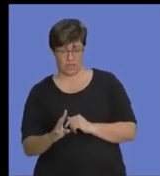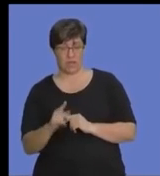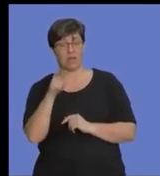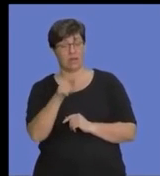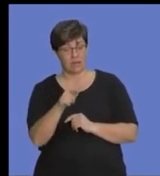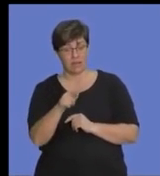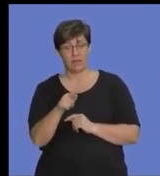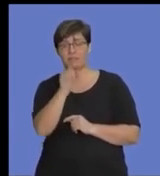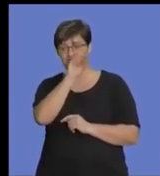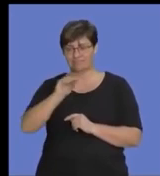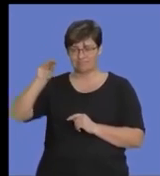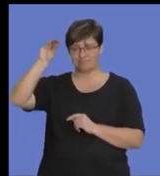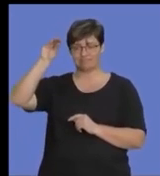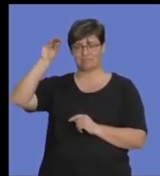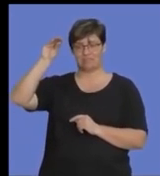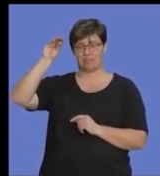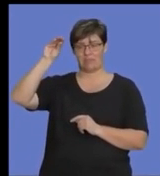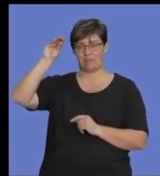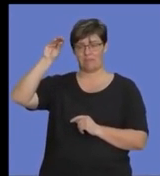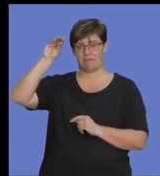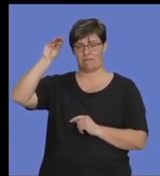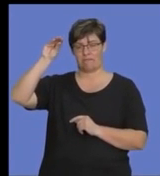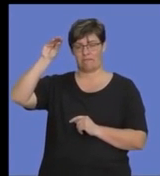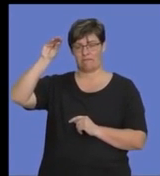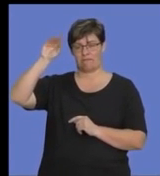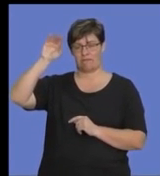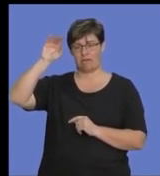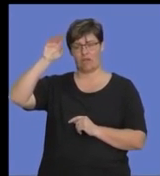right? And this is to the exponent of,